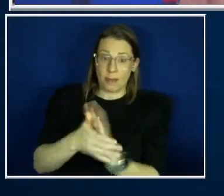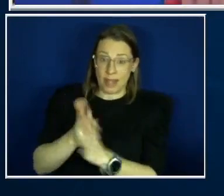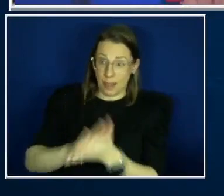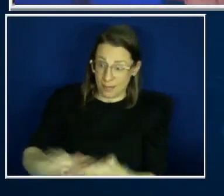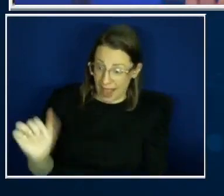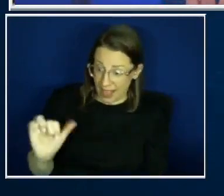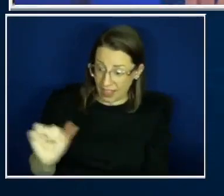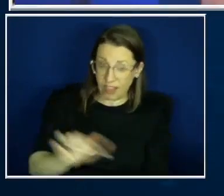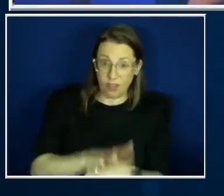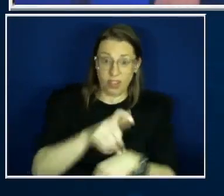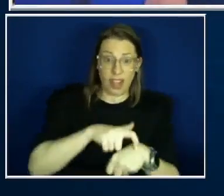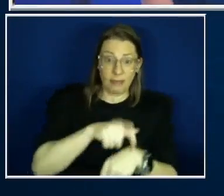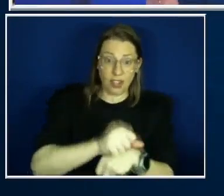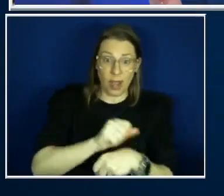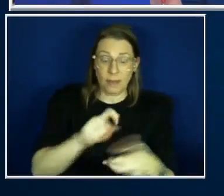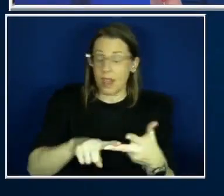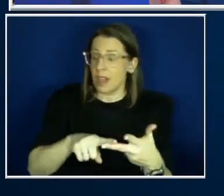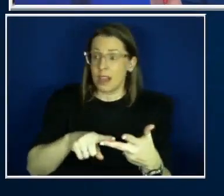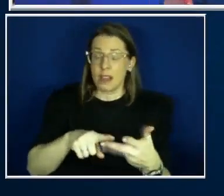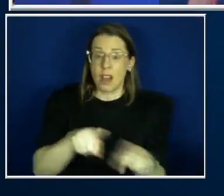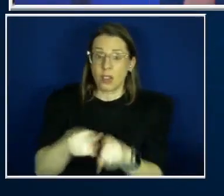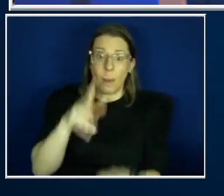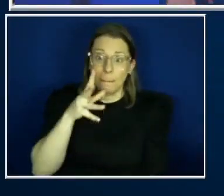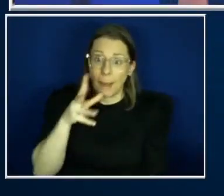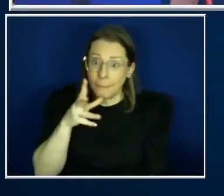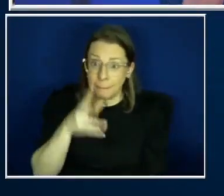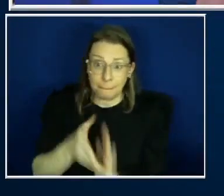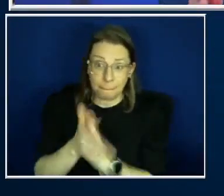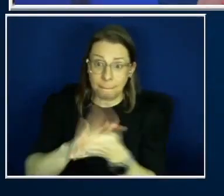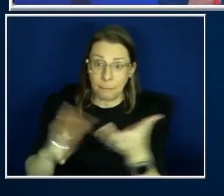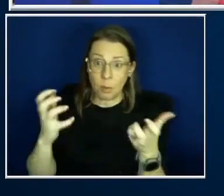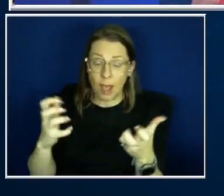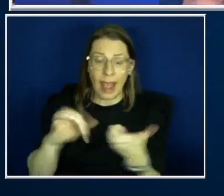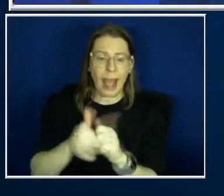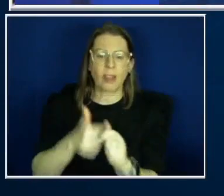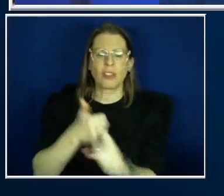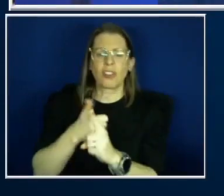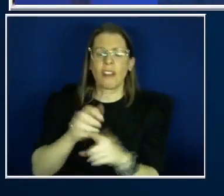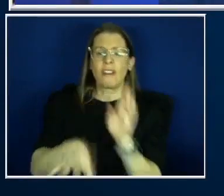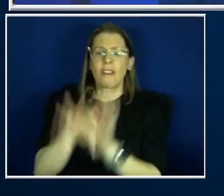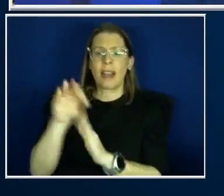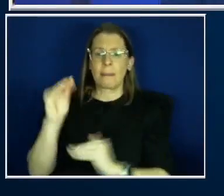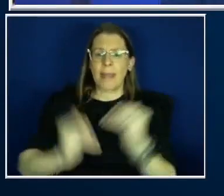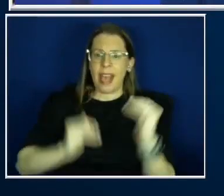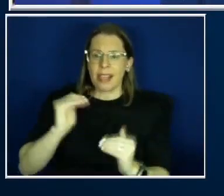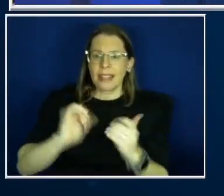and you also want to be a mom, and you should be able to do all of those things. How did you find that balance?